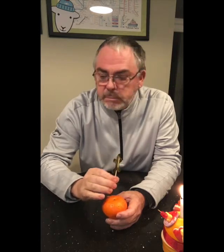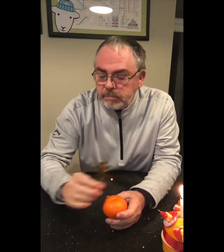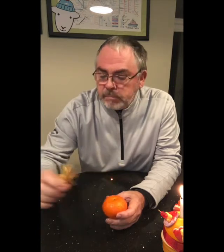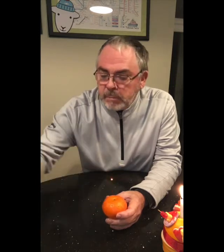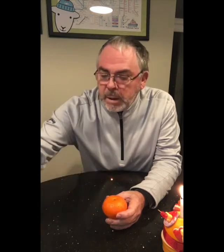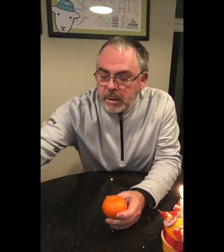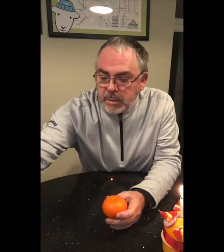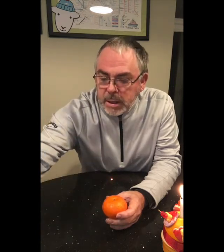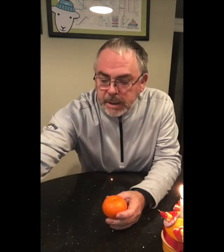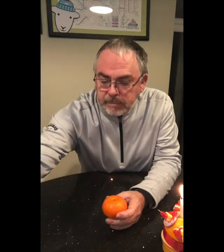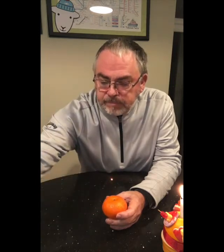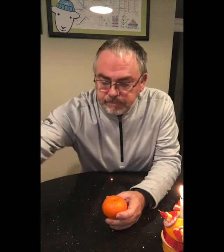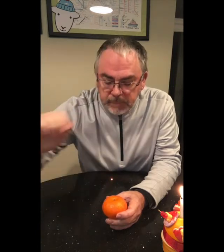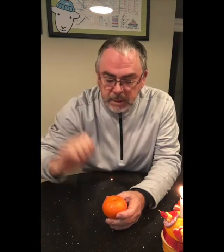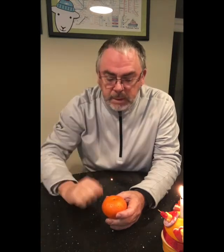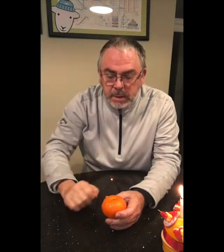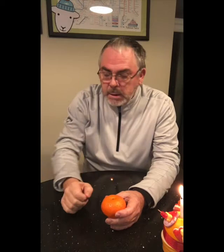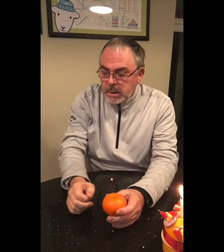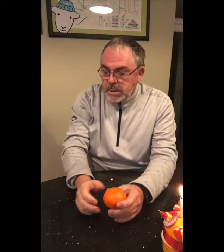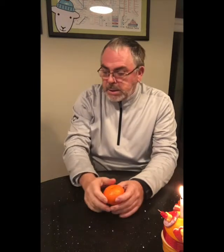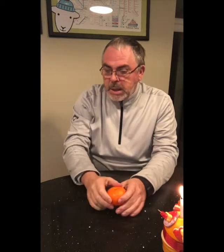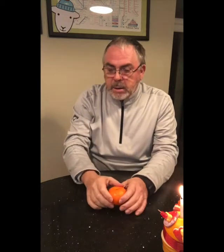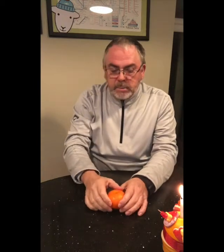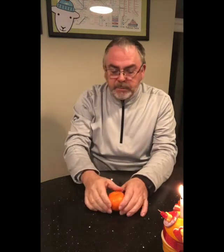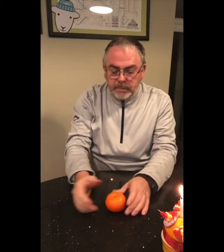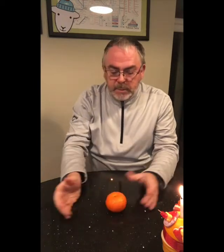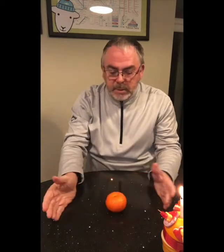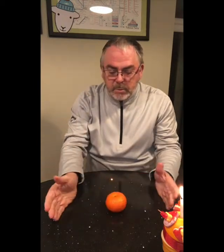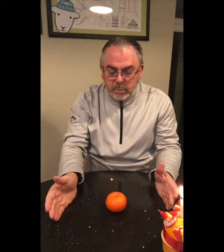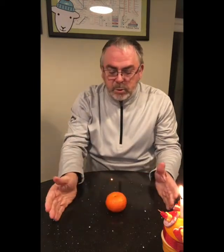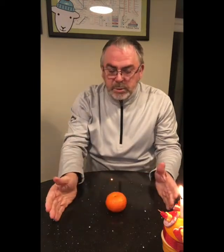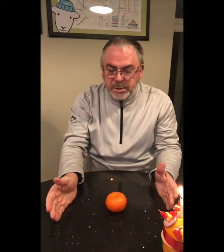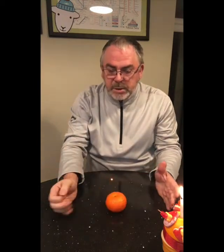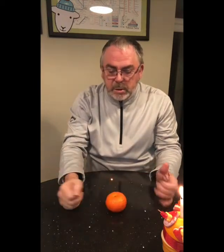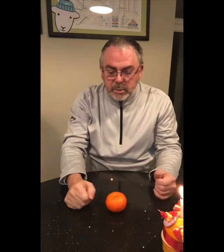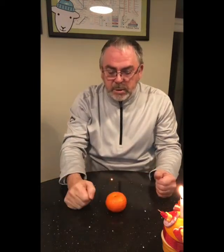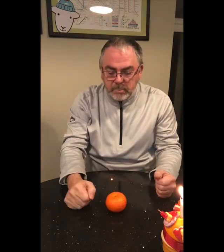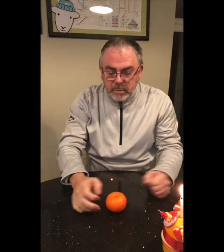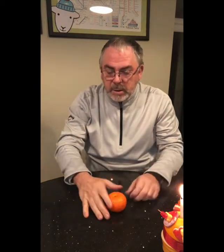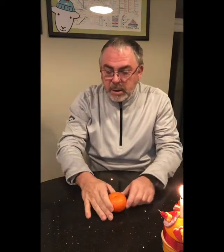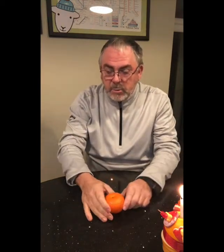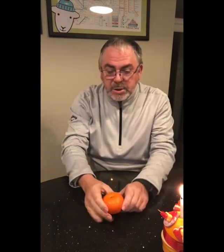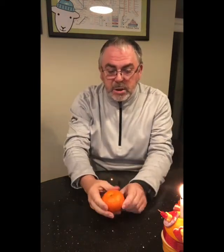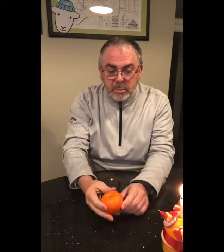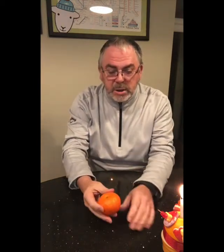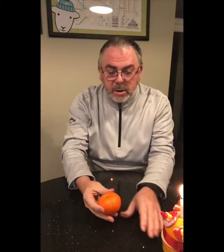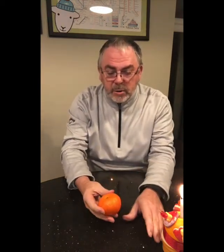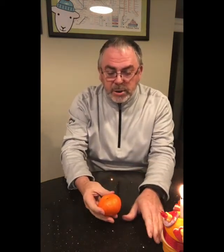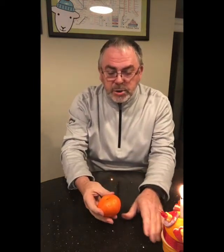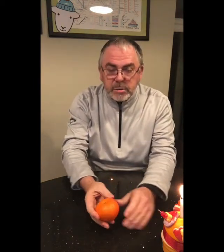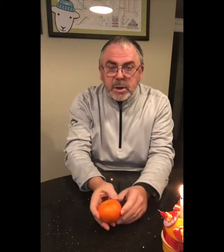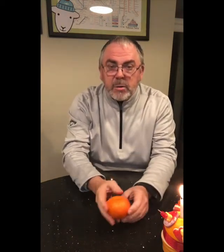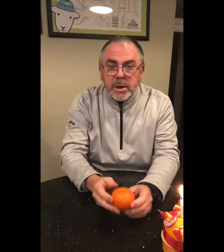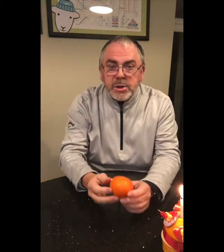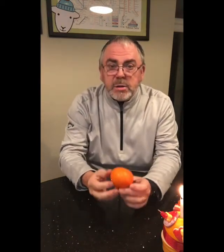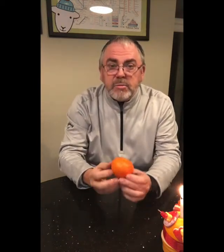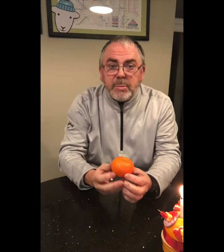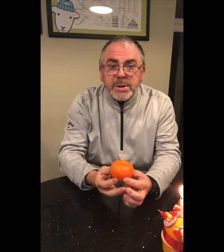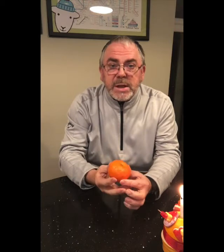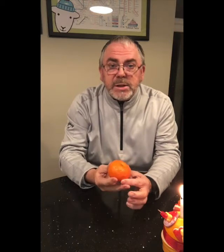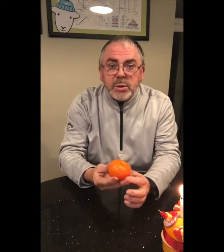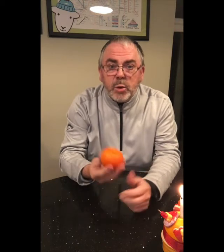young. Okay, so what do we start with? We start with the orange